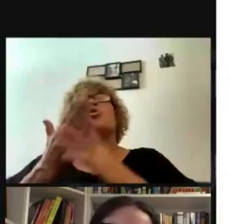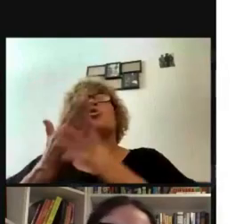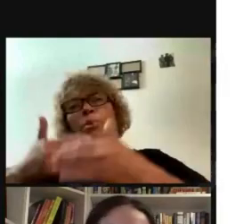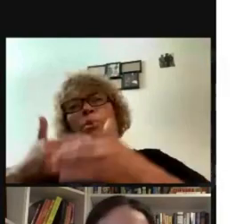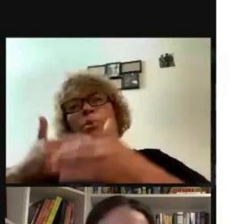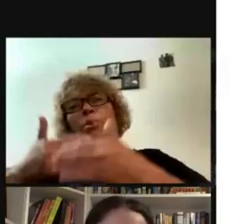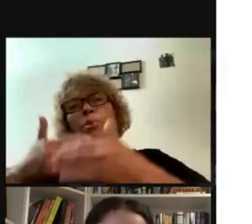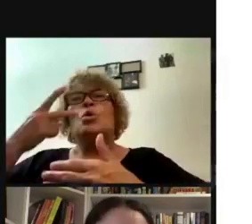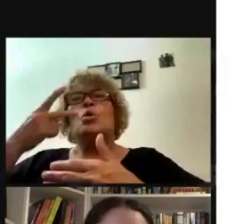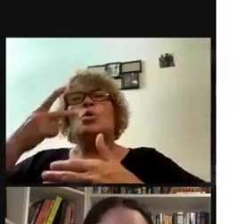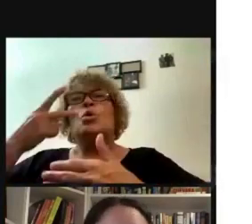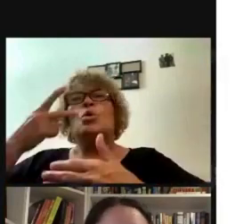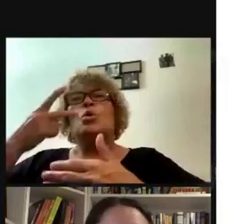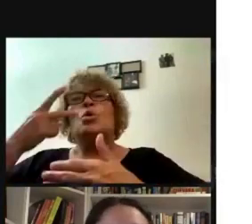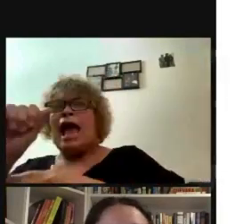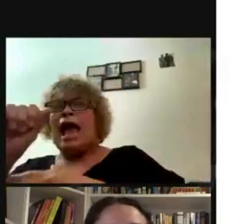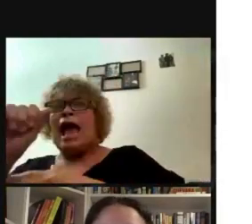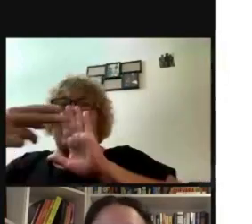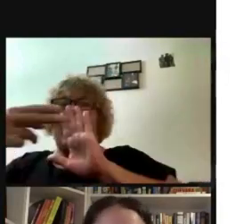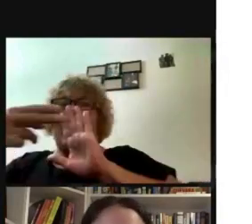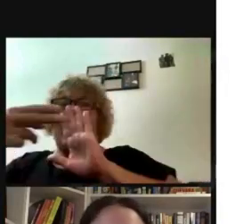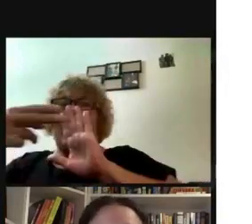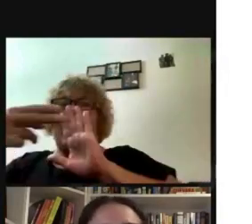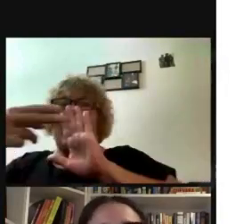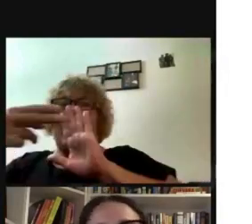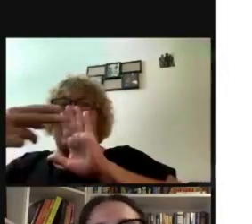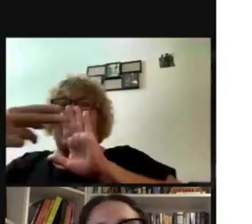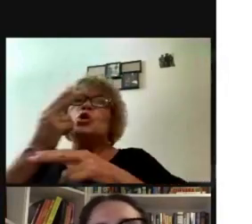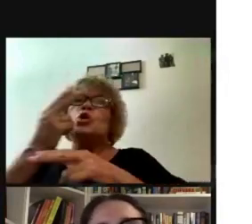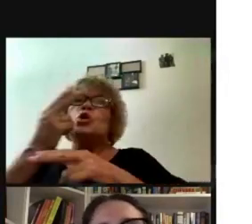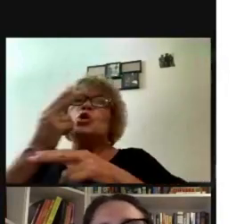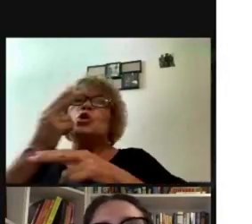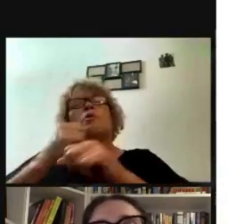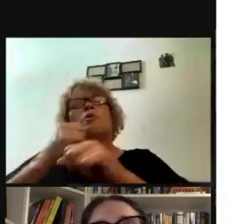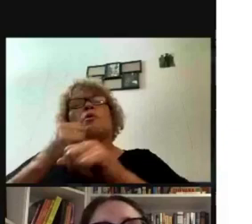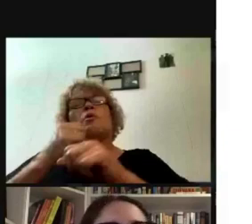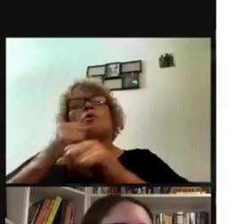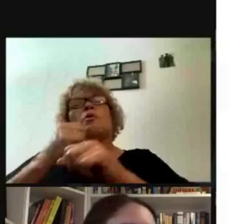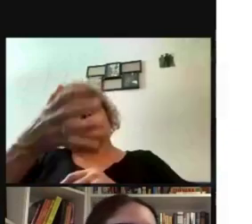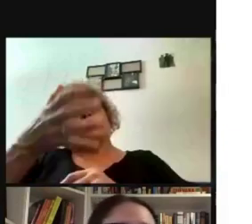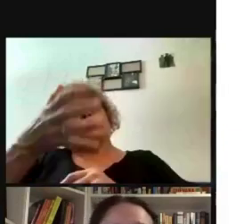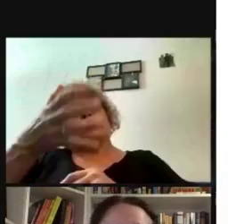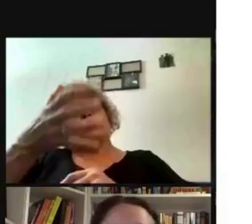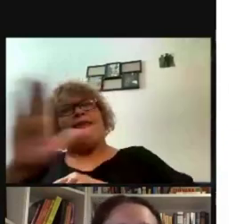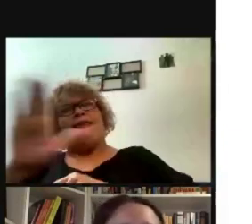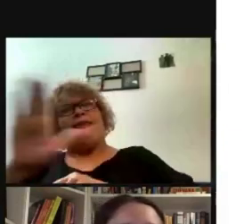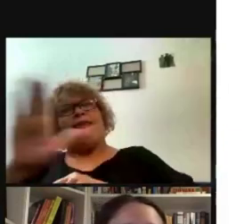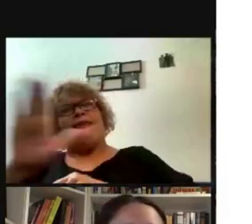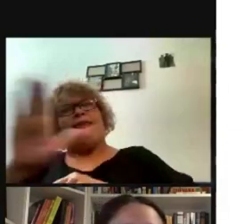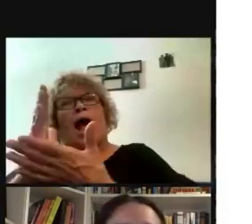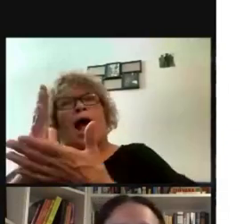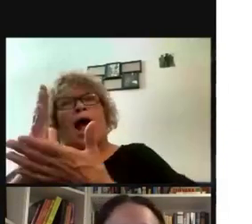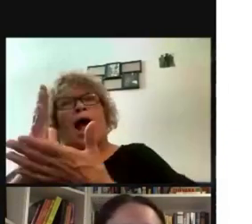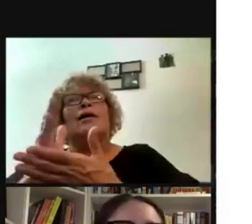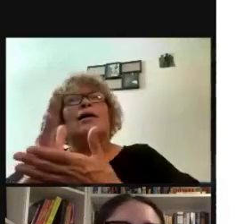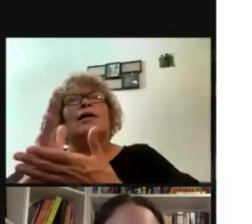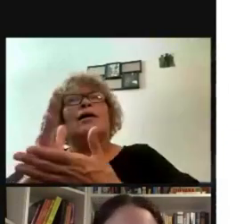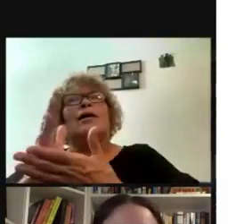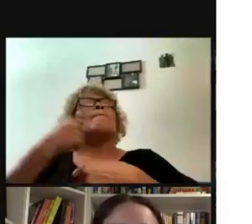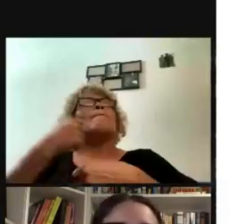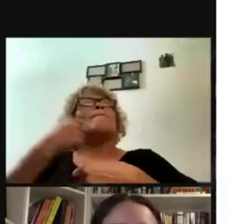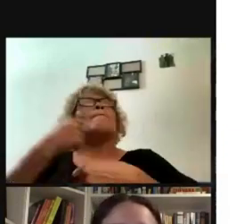disability labels were really used to diminish individuals' rights over decisions regarding treatment